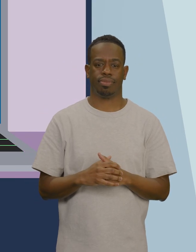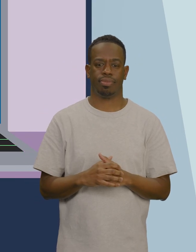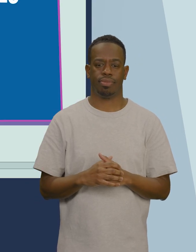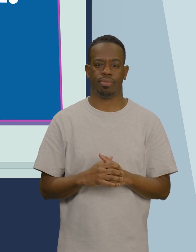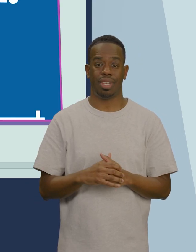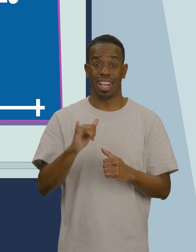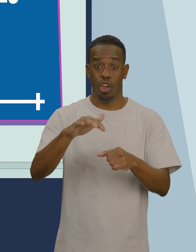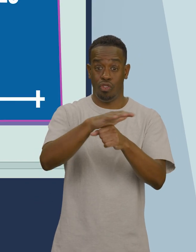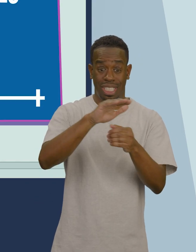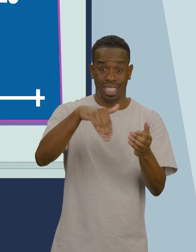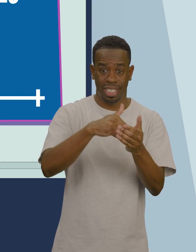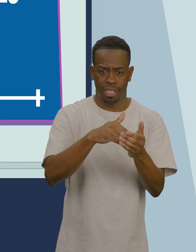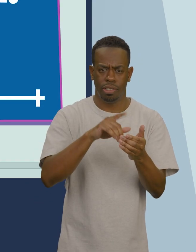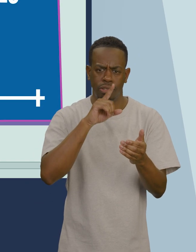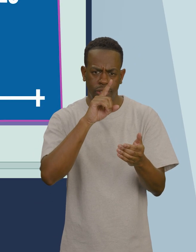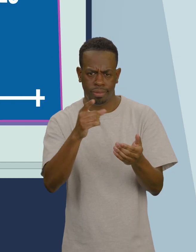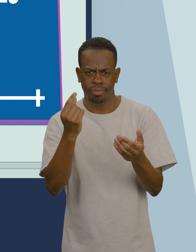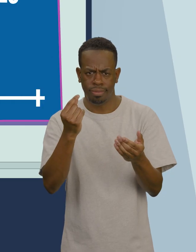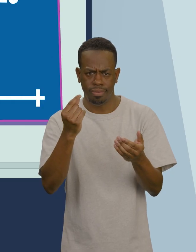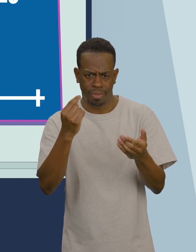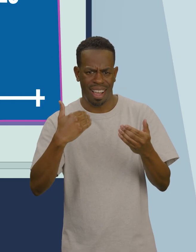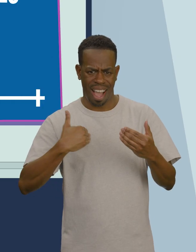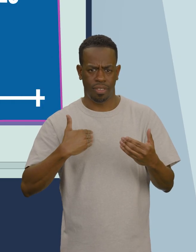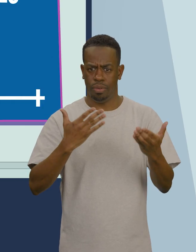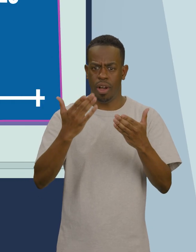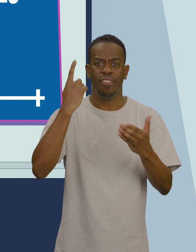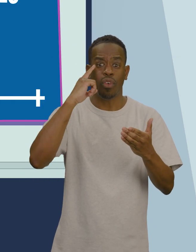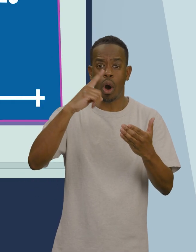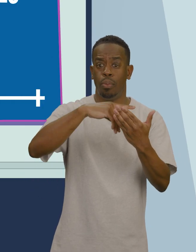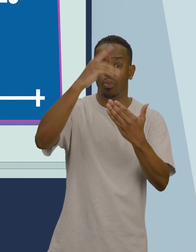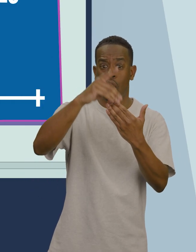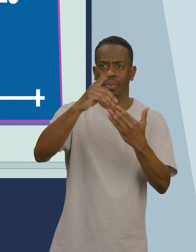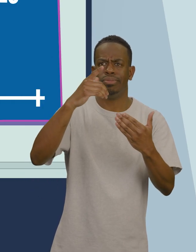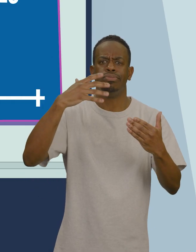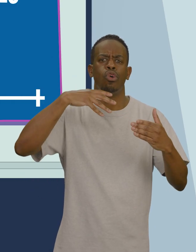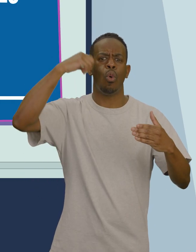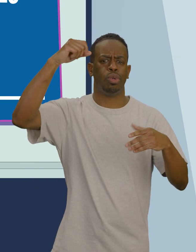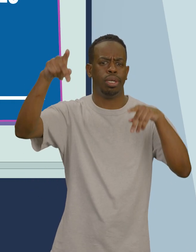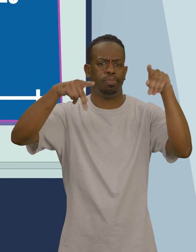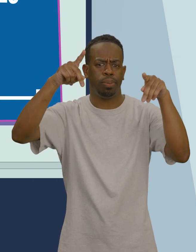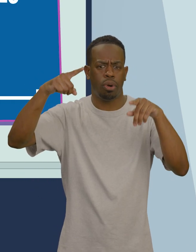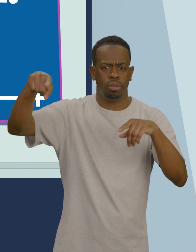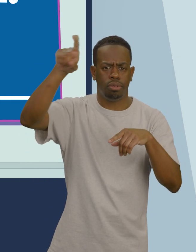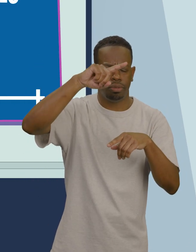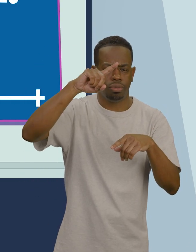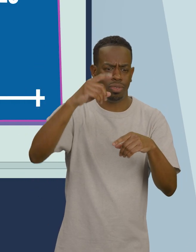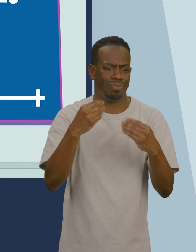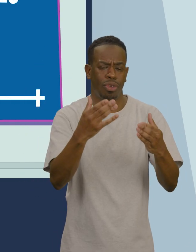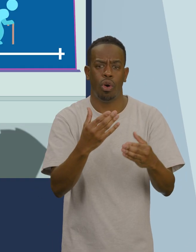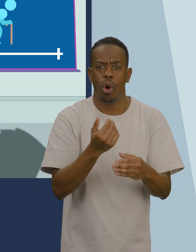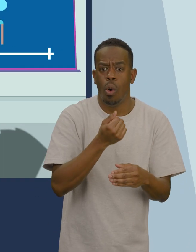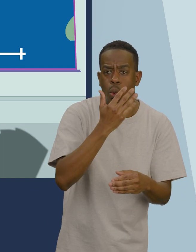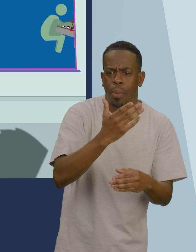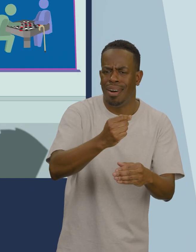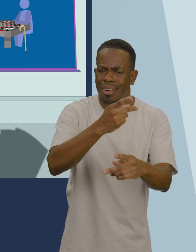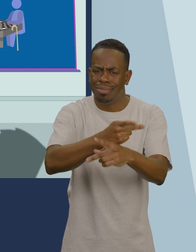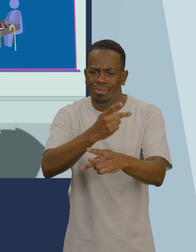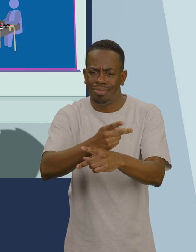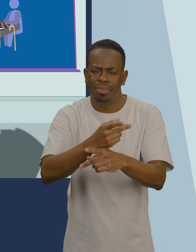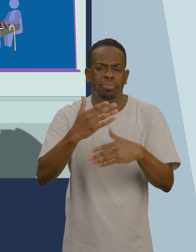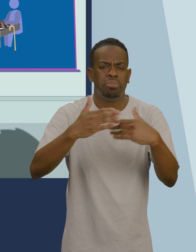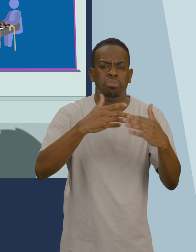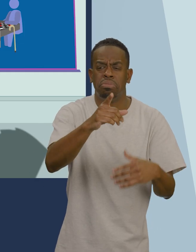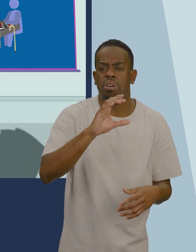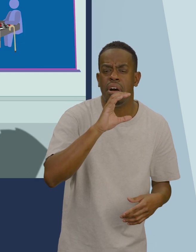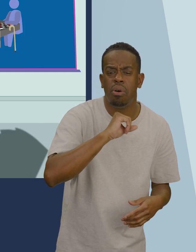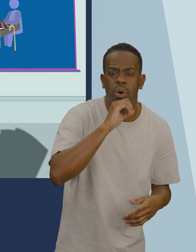them. Also, the regional centers offer both foster grandparent and senior companionship programs. These provide warmth and care, no